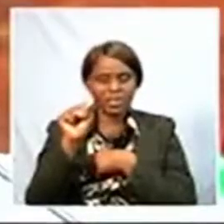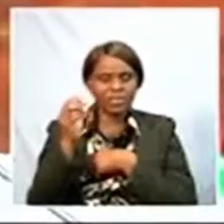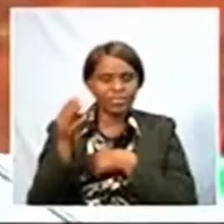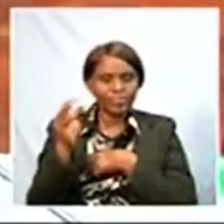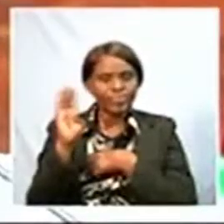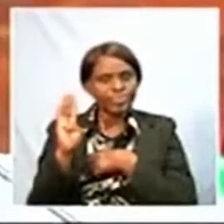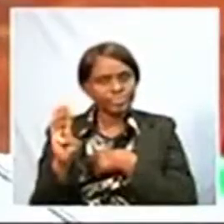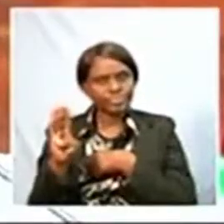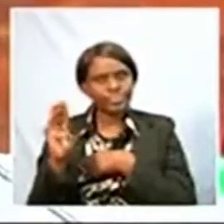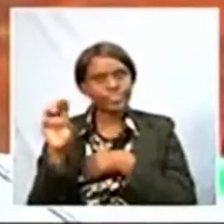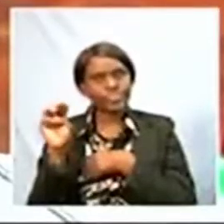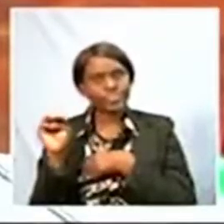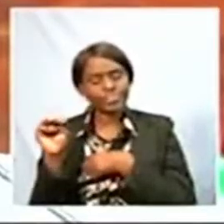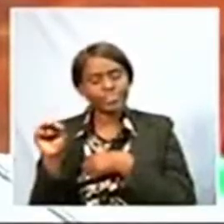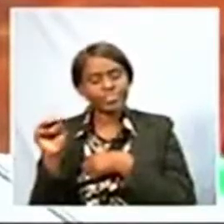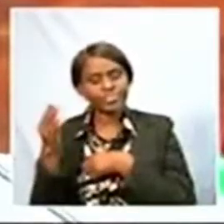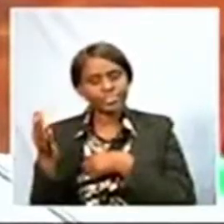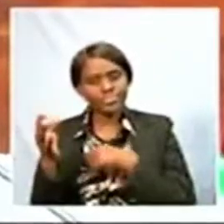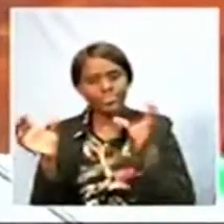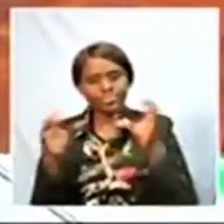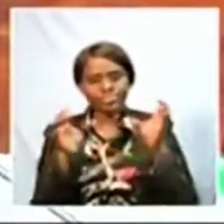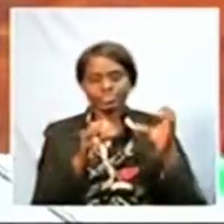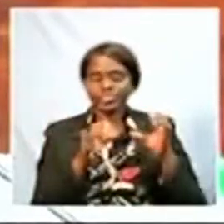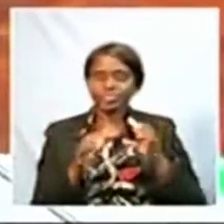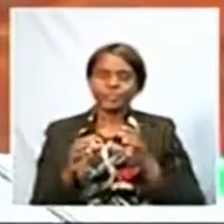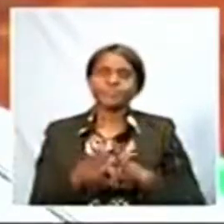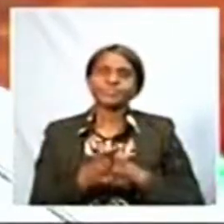and Mukofu communities.